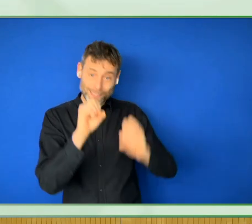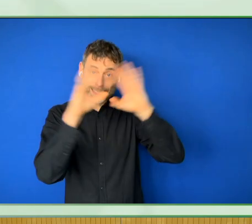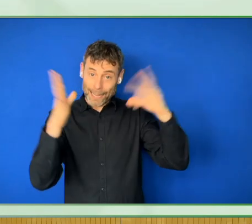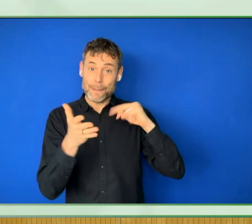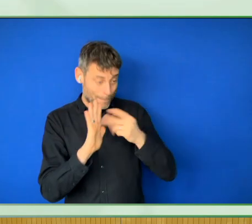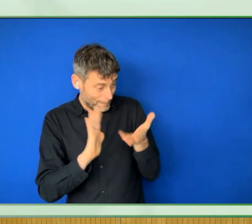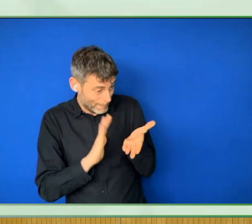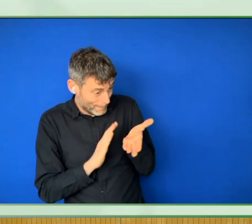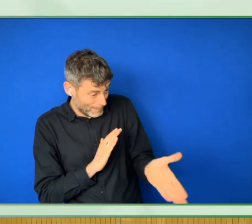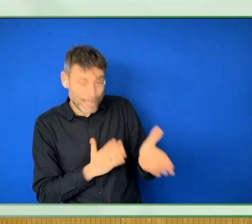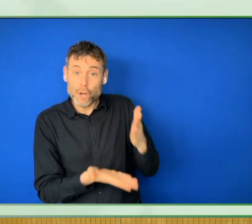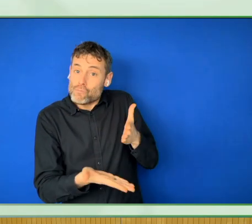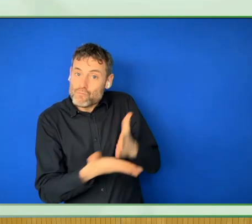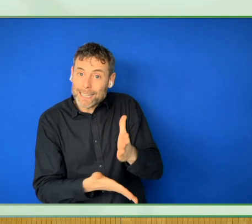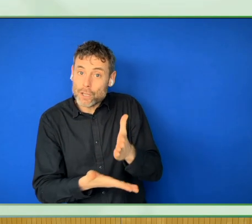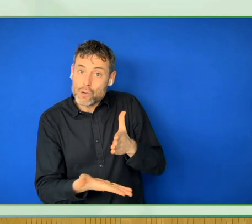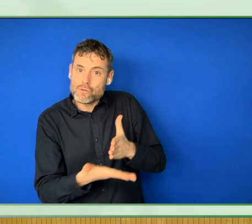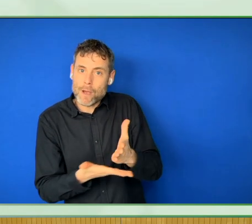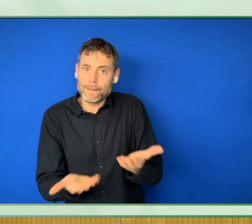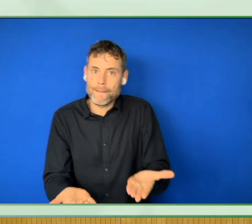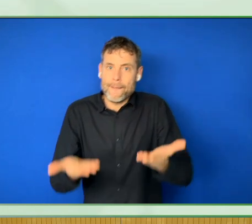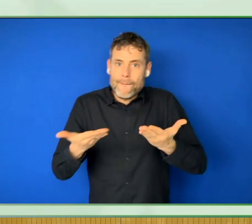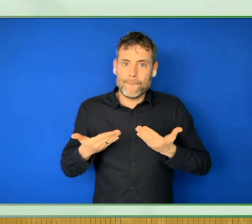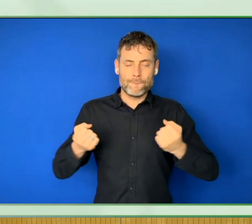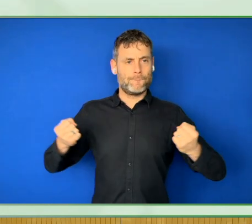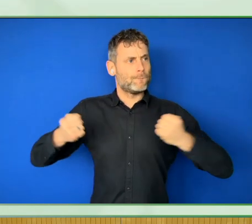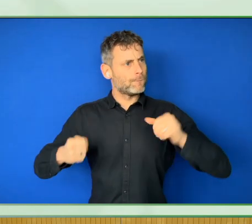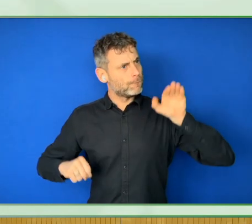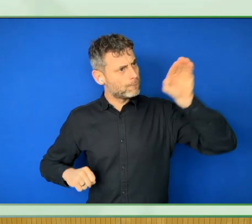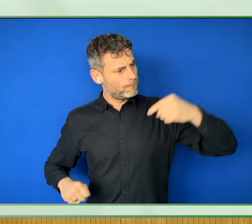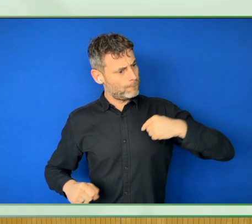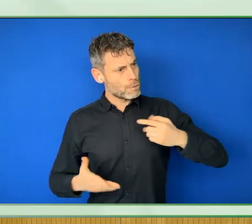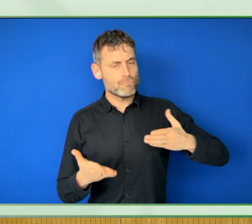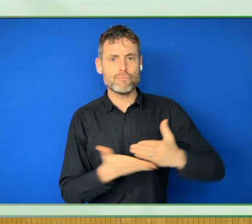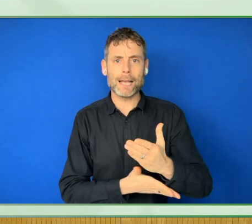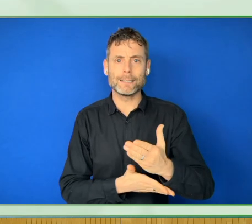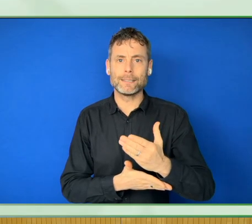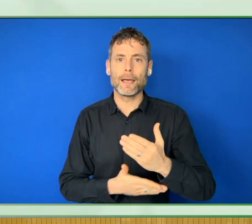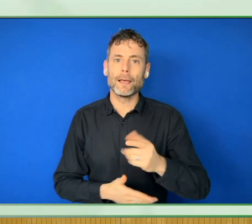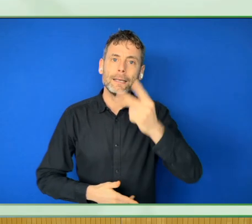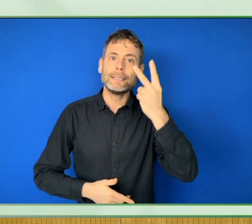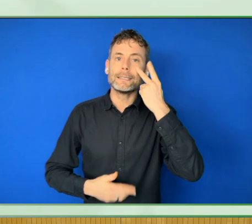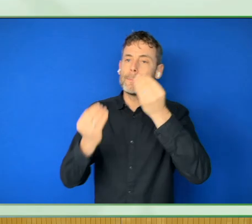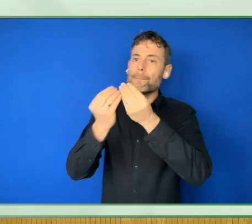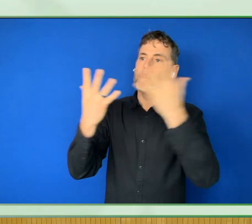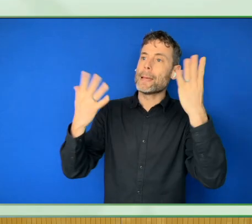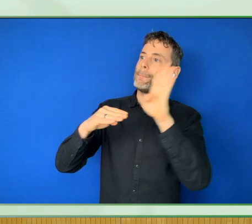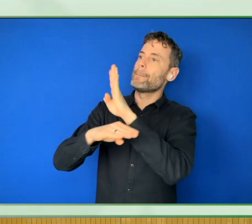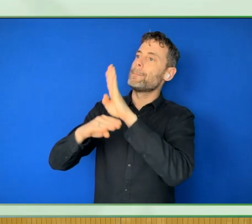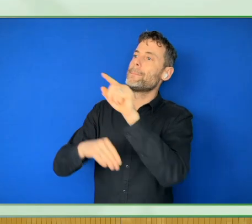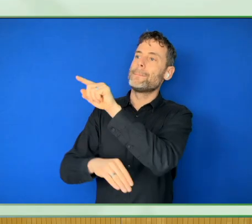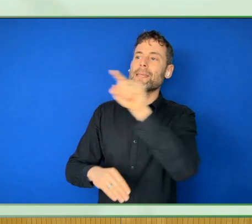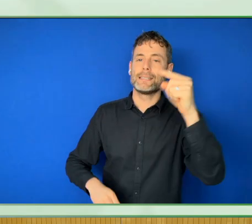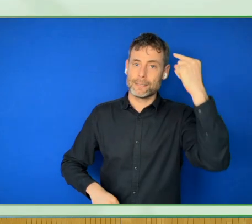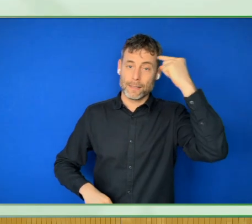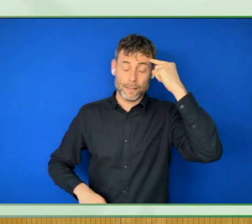It really does. Because for me, the issue with compliance is the compliance culture says, I'm only going to treat you properly if you can prove you're